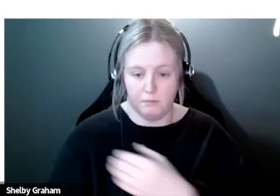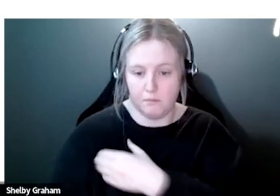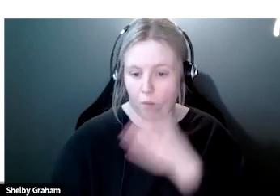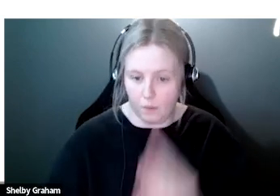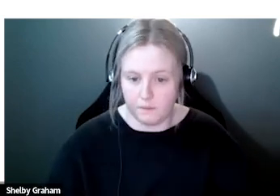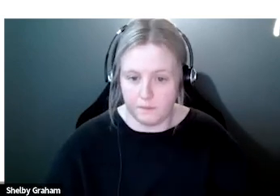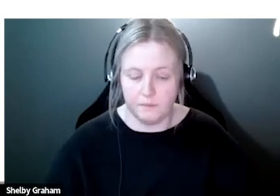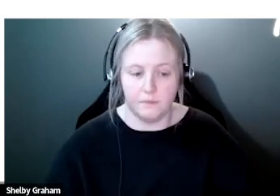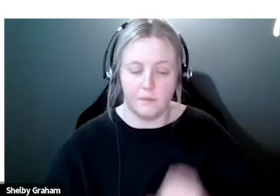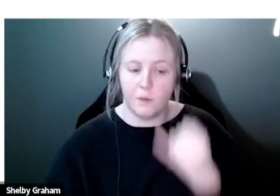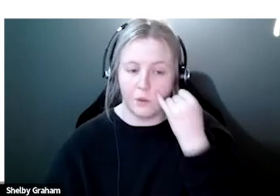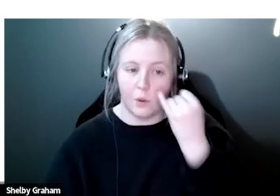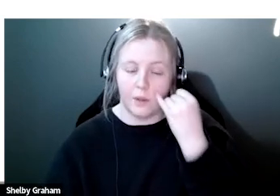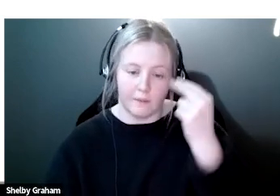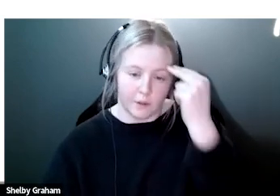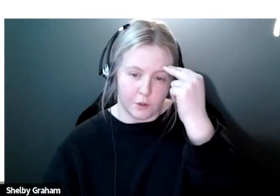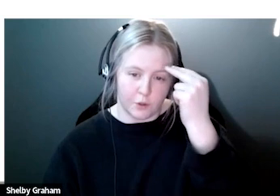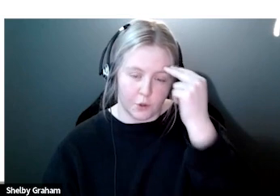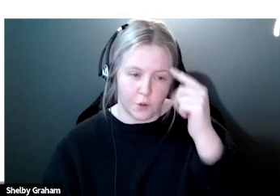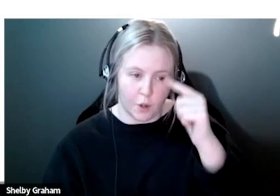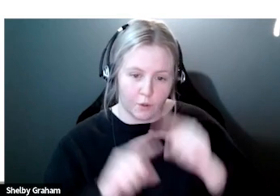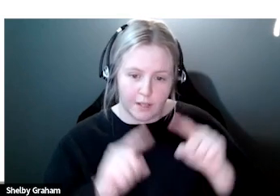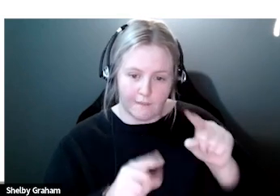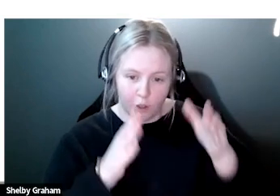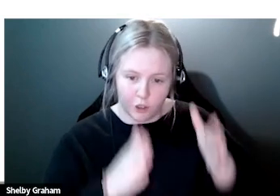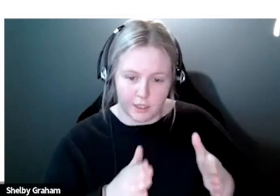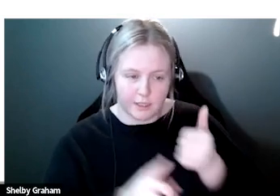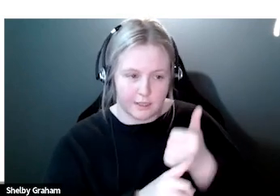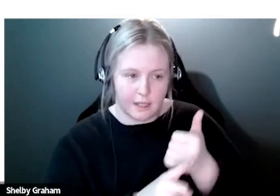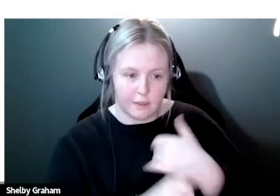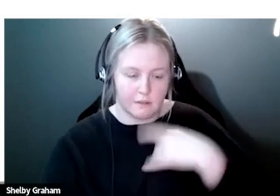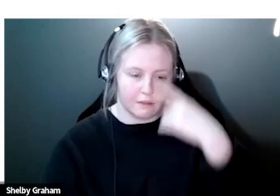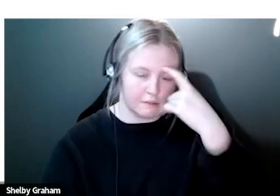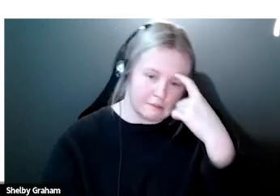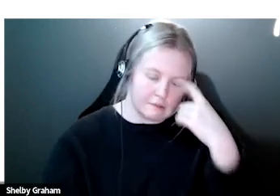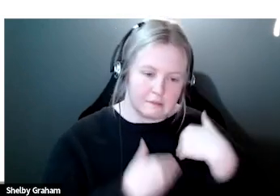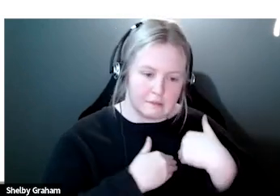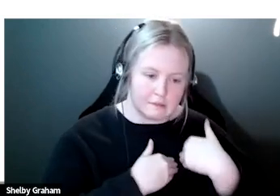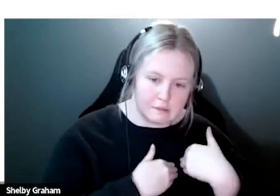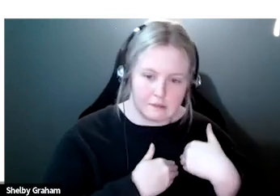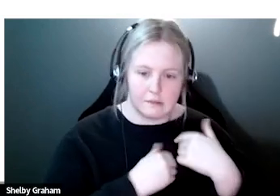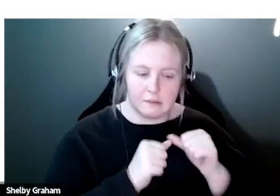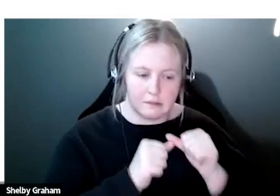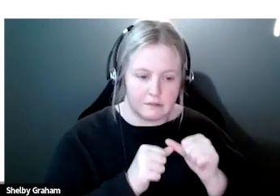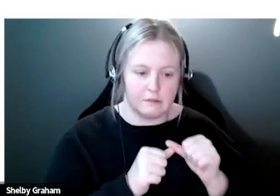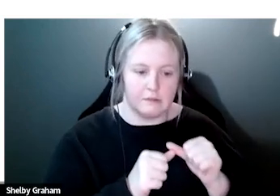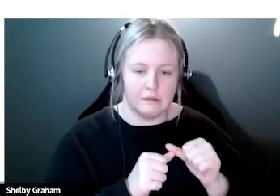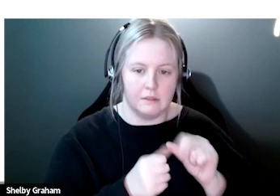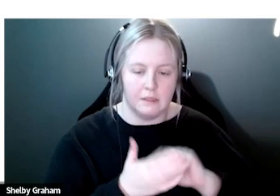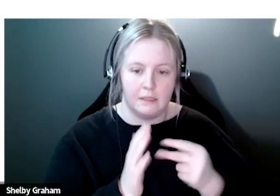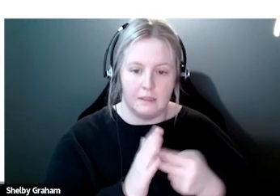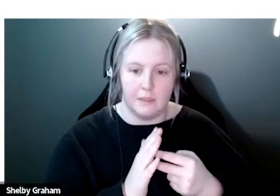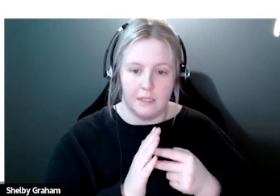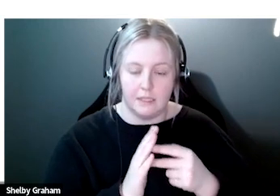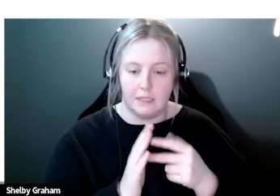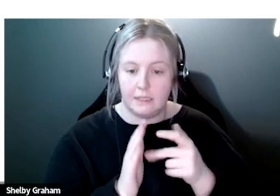So if the neurodivergent is experiencing more trauma and they're carrying that, and then it's kind of causing an increase in symptoms,